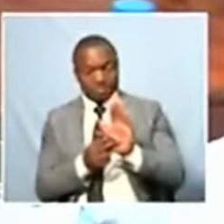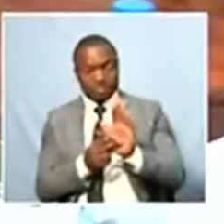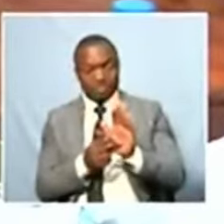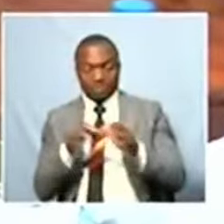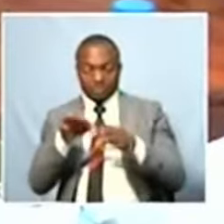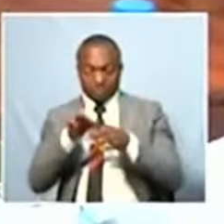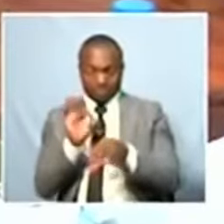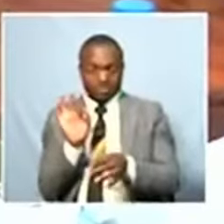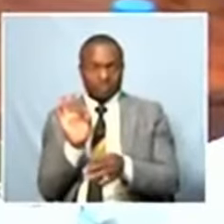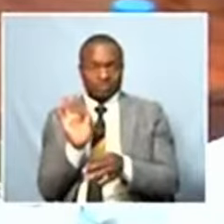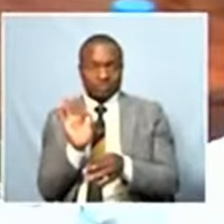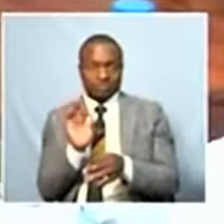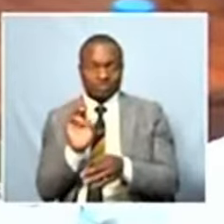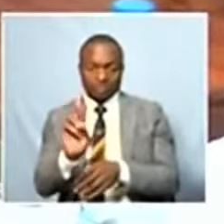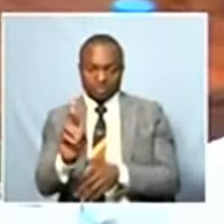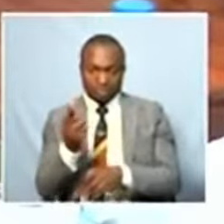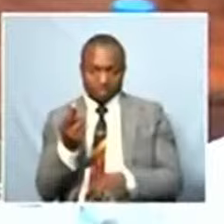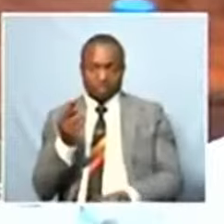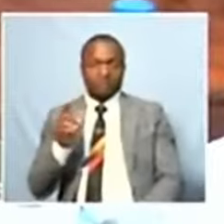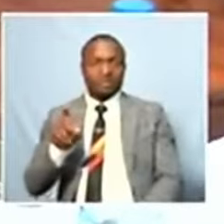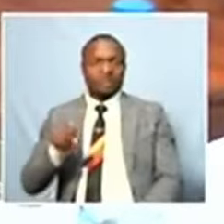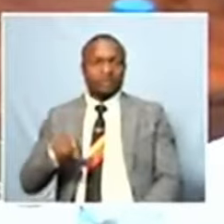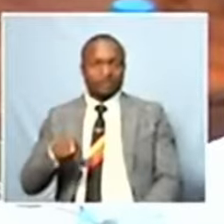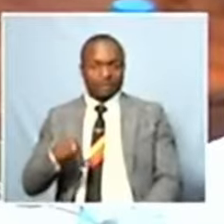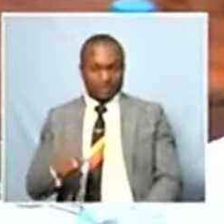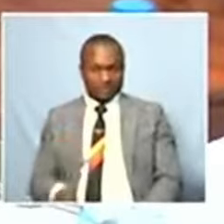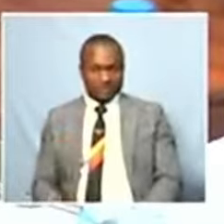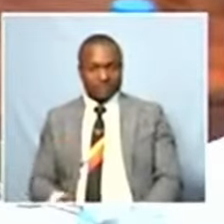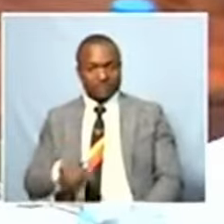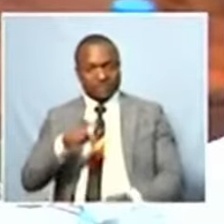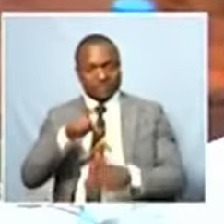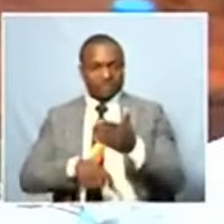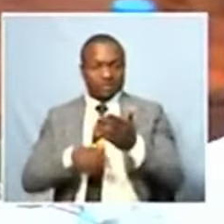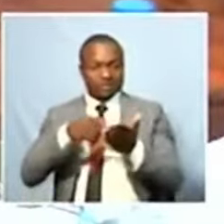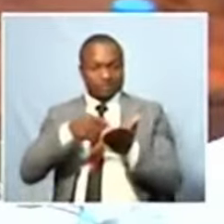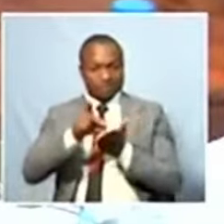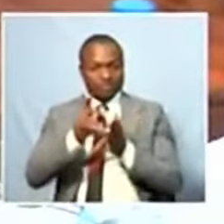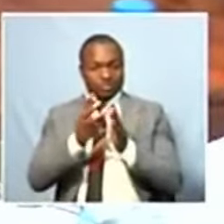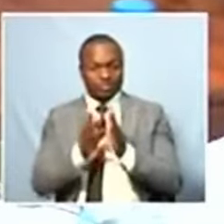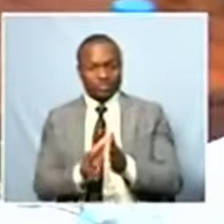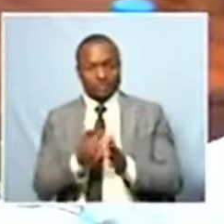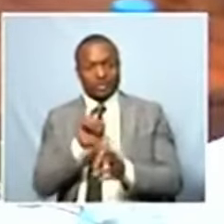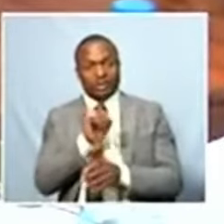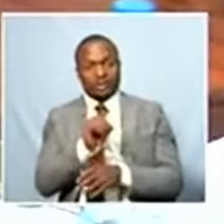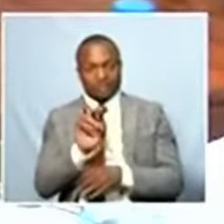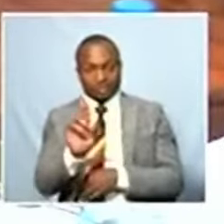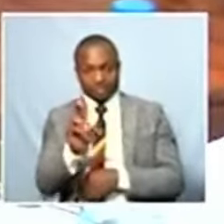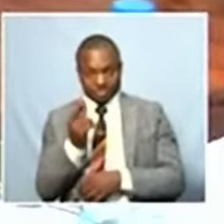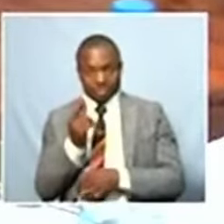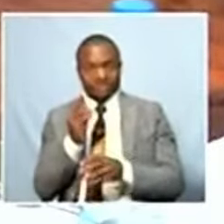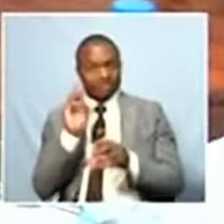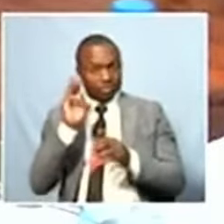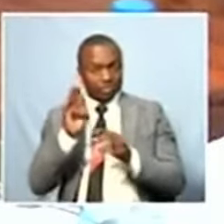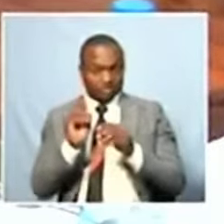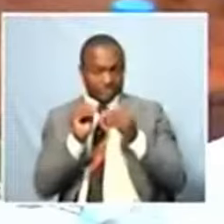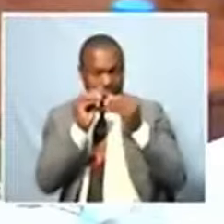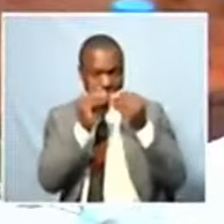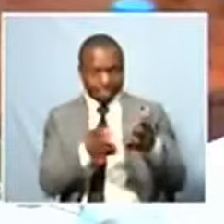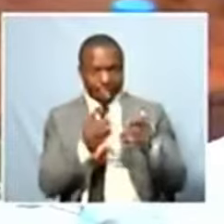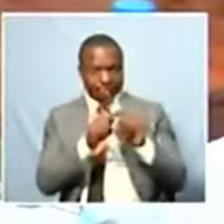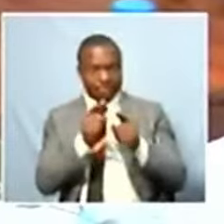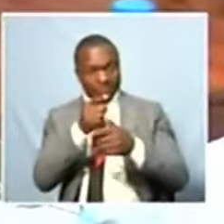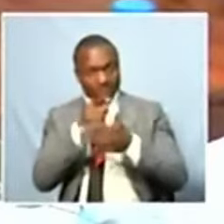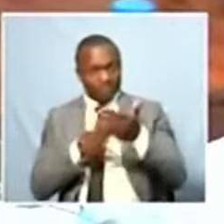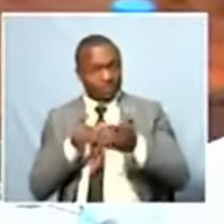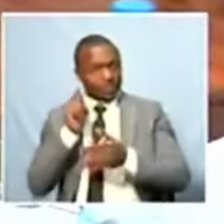found that a refund is needed for a taxpayer, that refund will be given. But what we